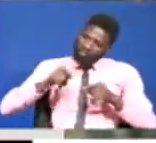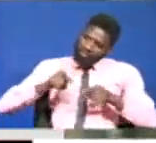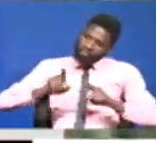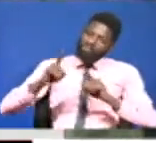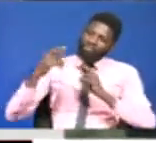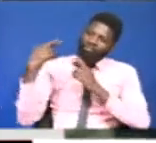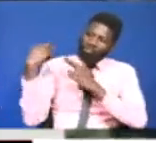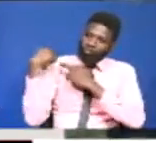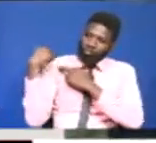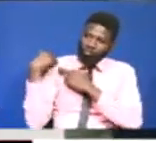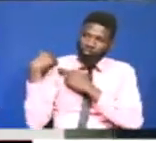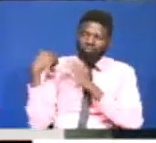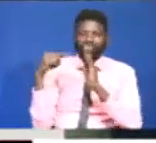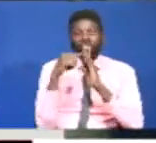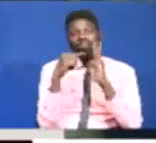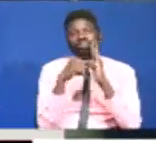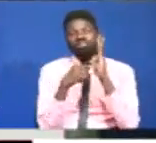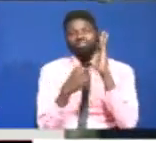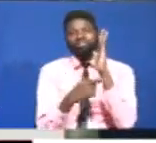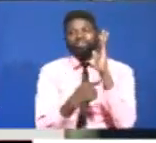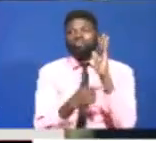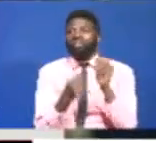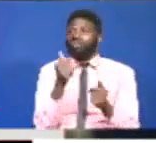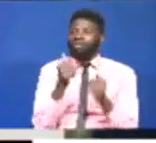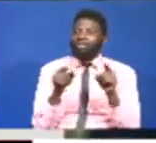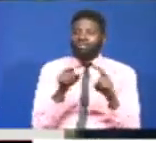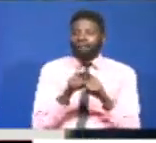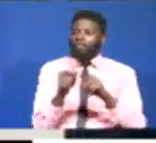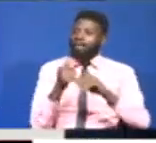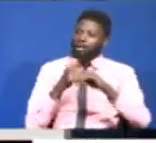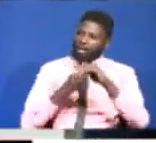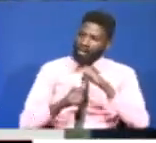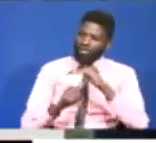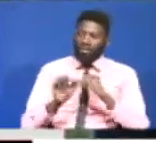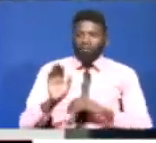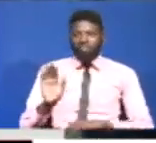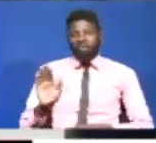items that fall under their particular